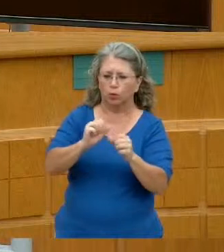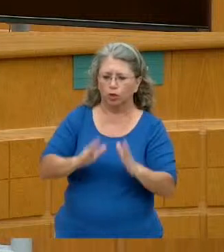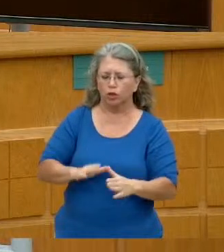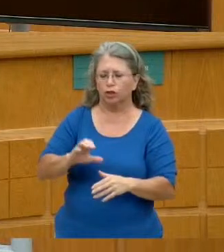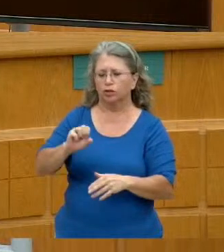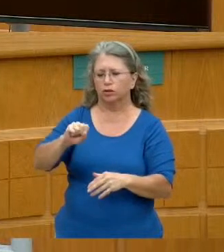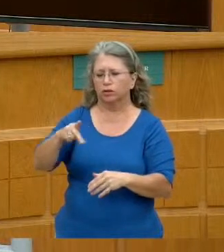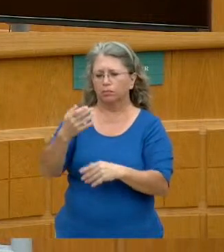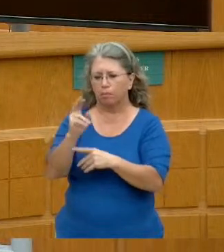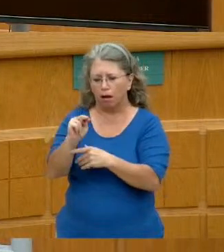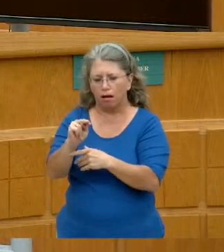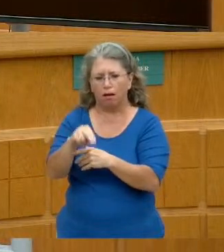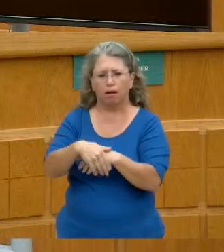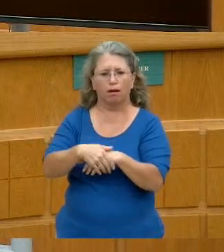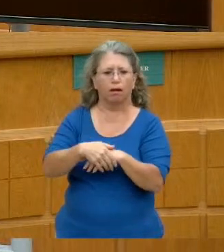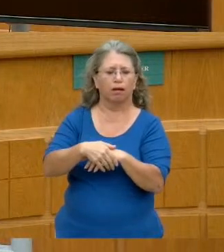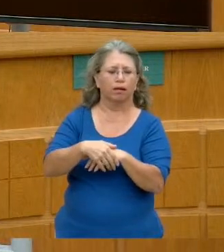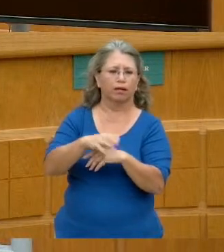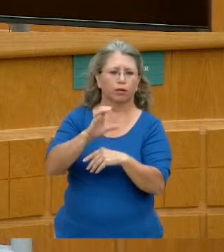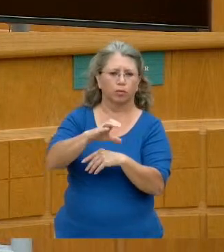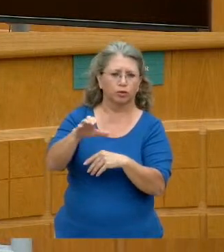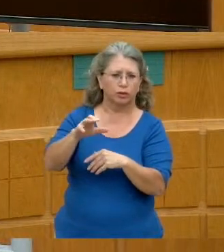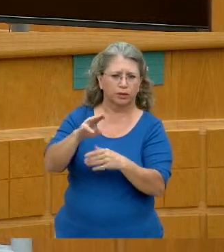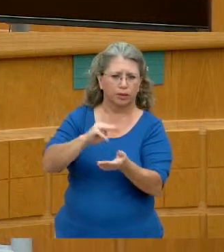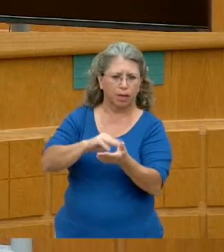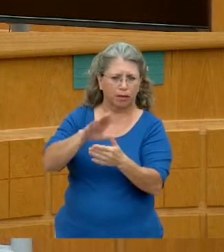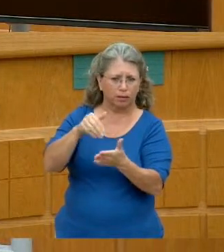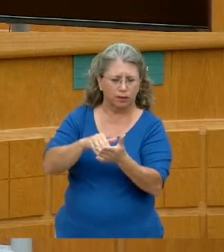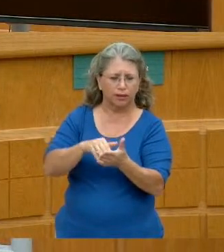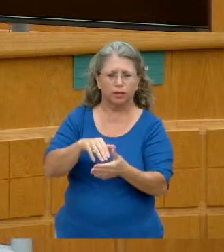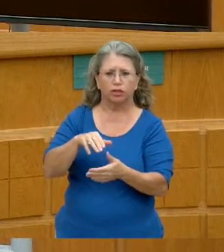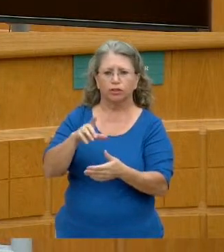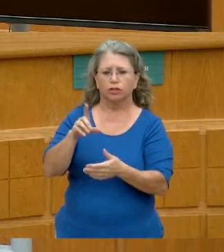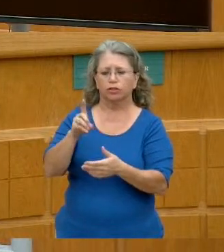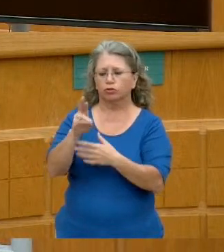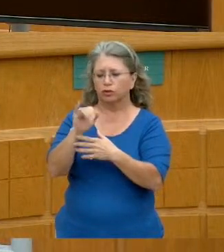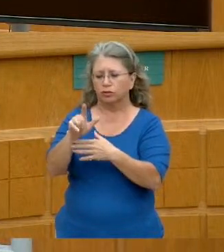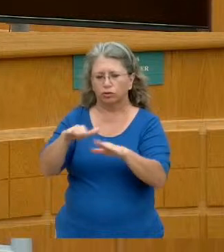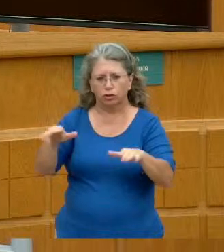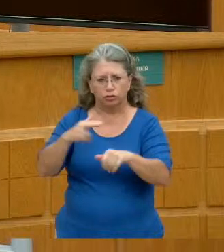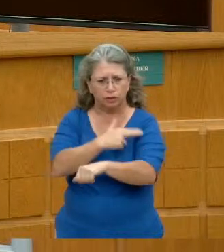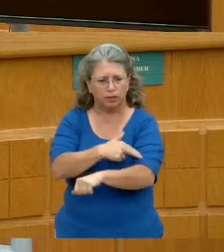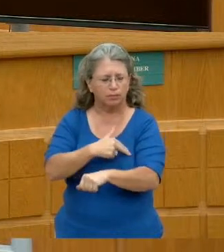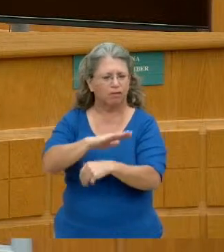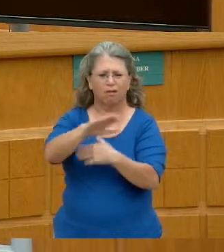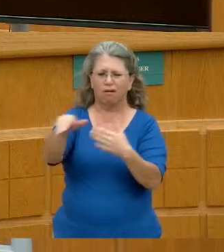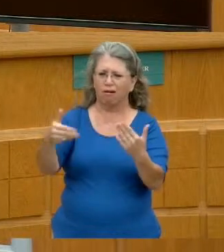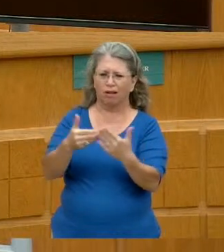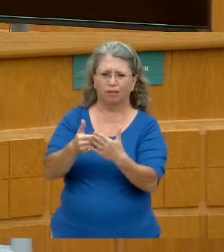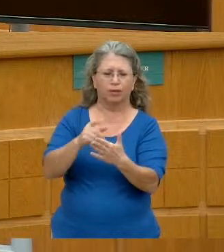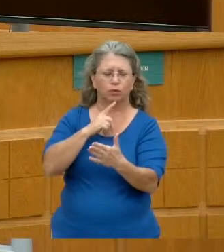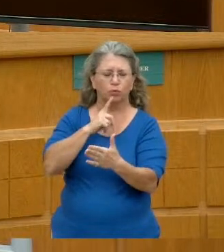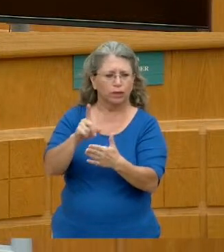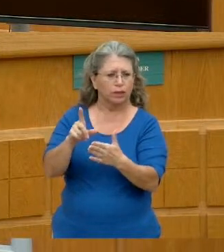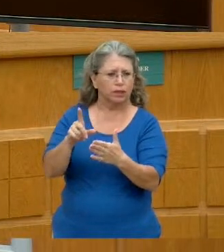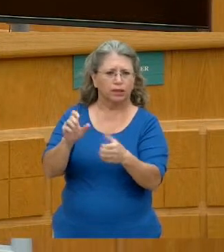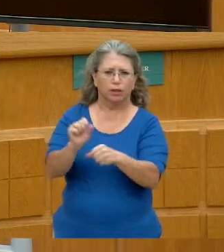Children's, Corpus Christi Medical Center, all of them. They are really going above and beyond